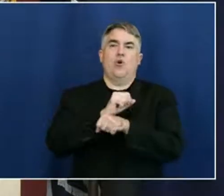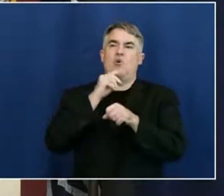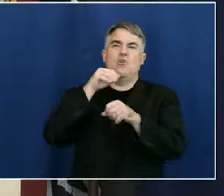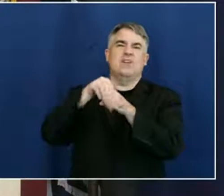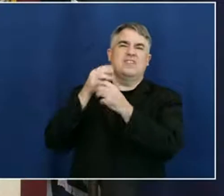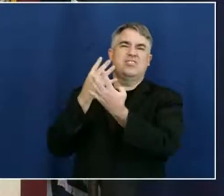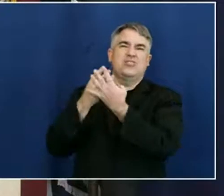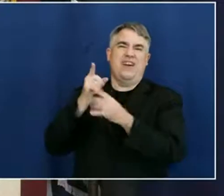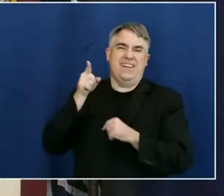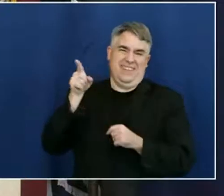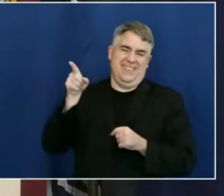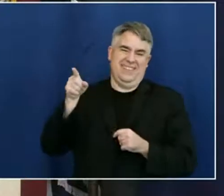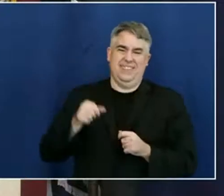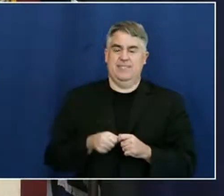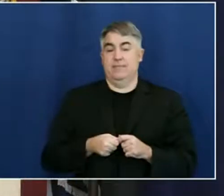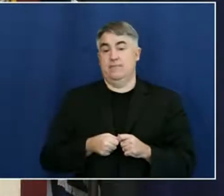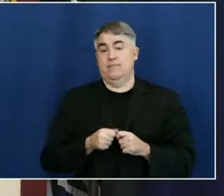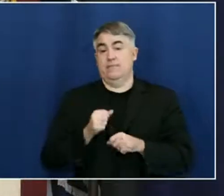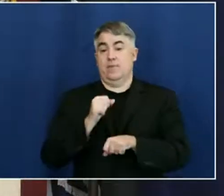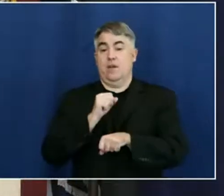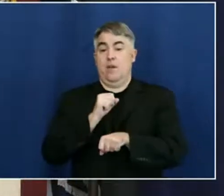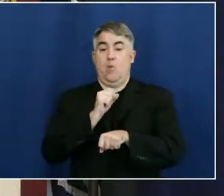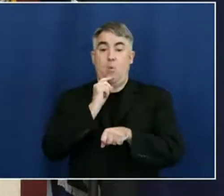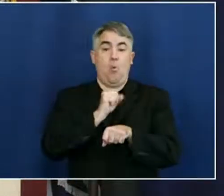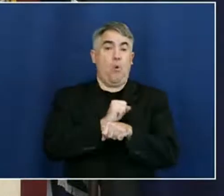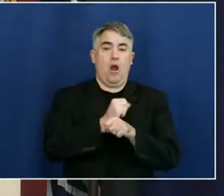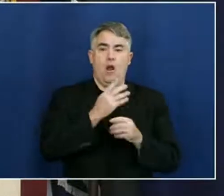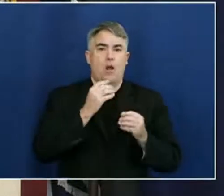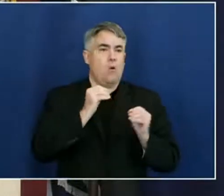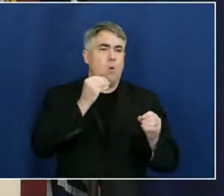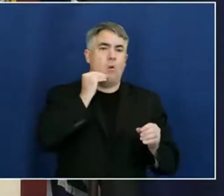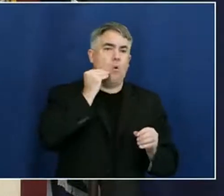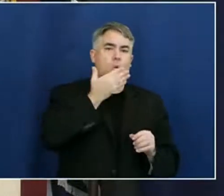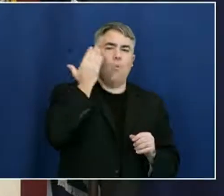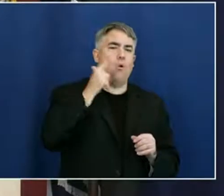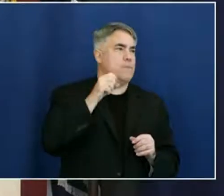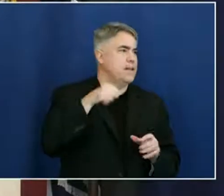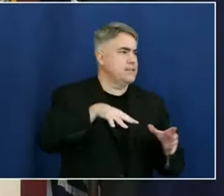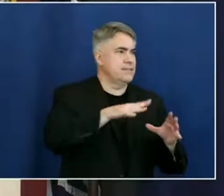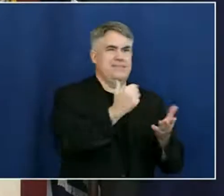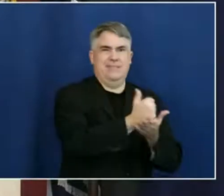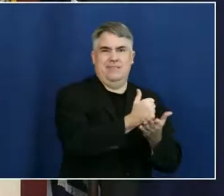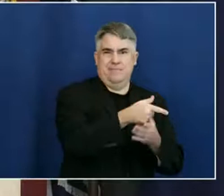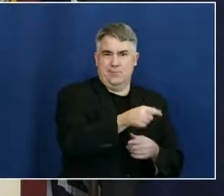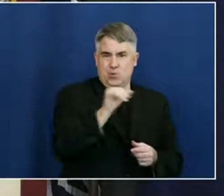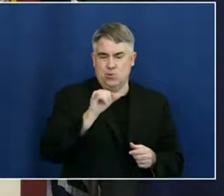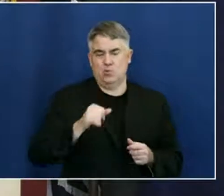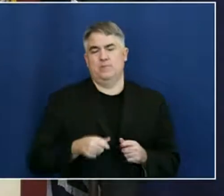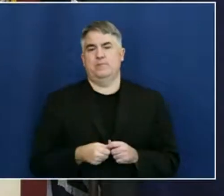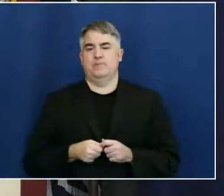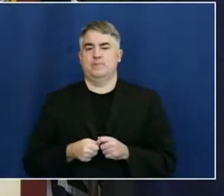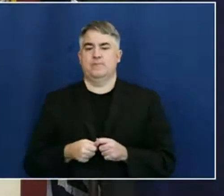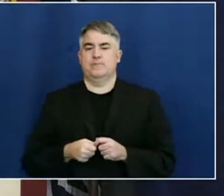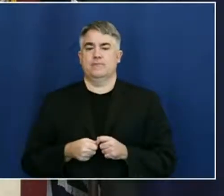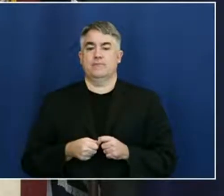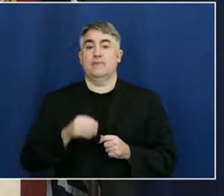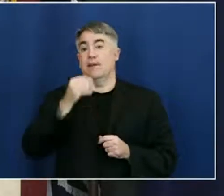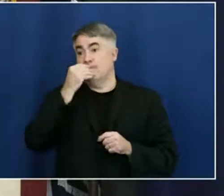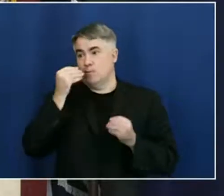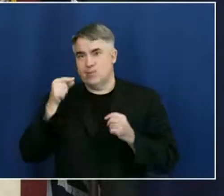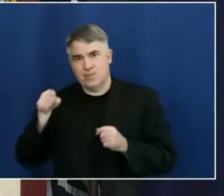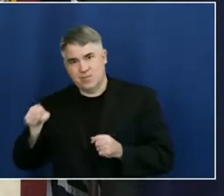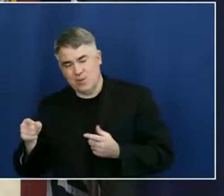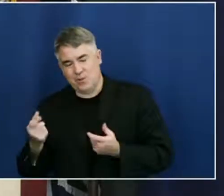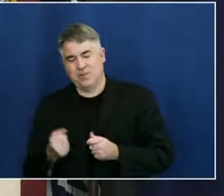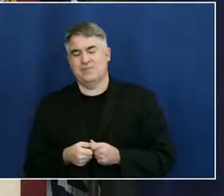high-risk populations such as homeless to make sure that they can get it and everyone else. And we're working with our grocery workers and grocery stores,